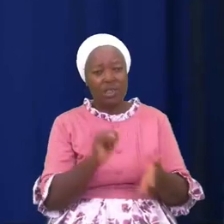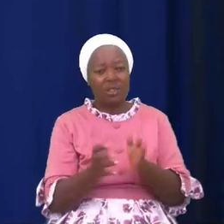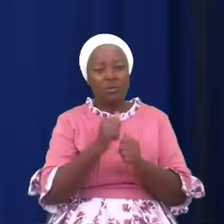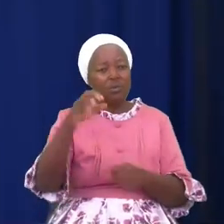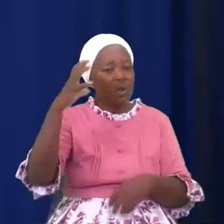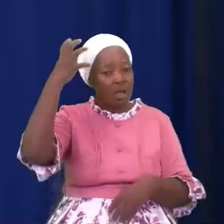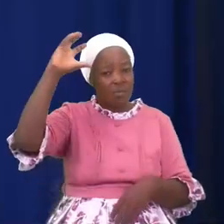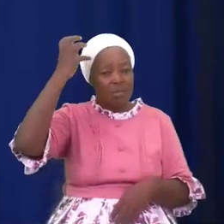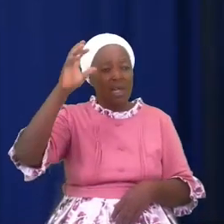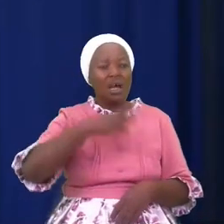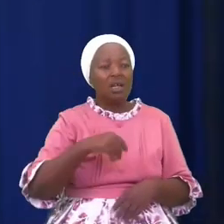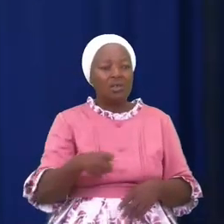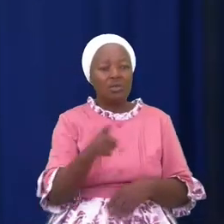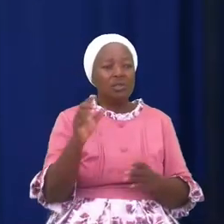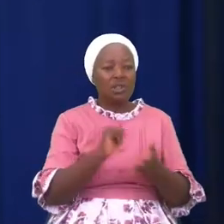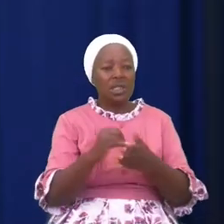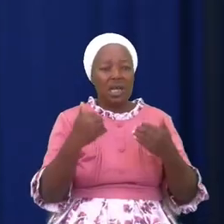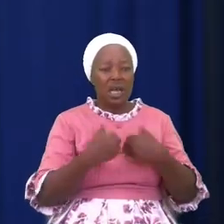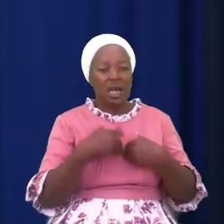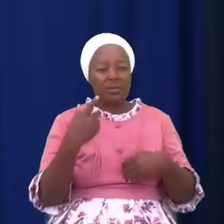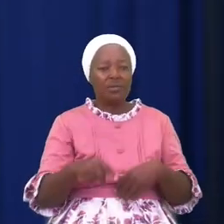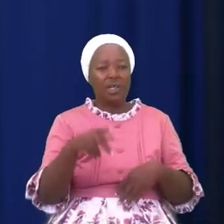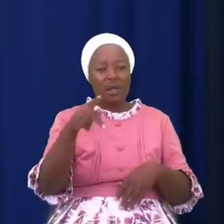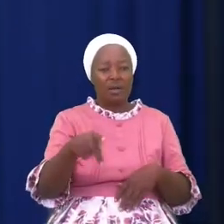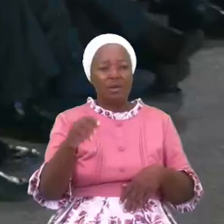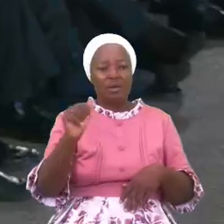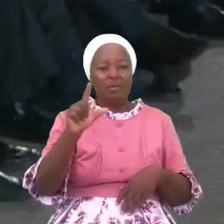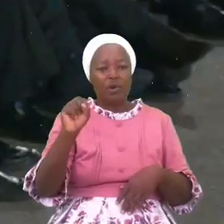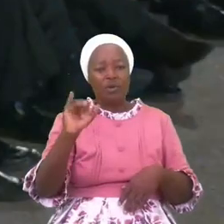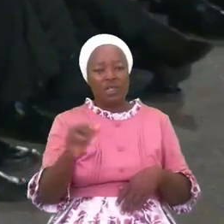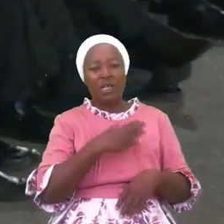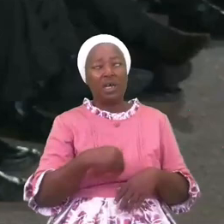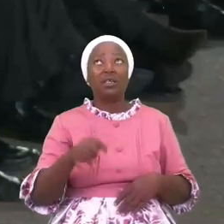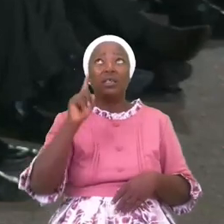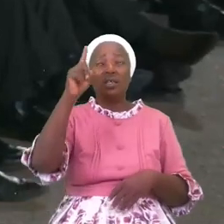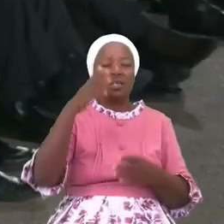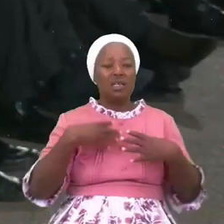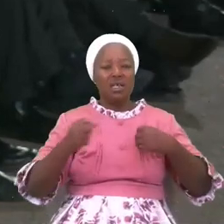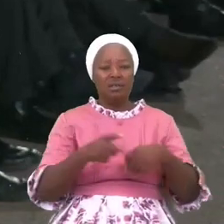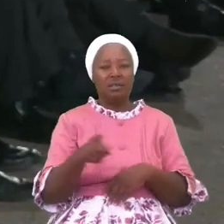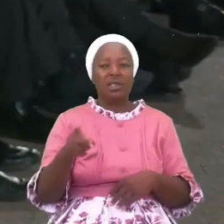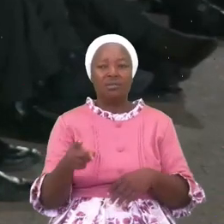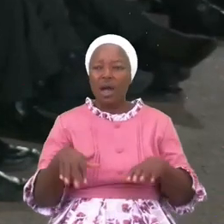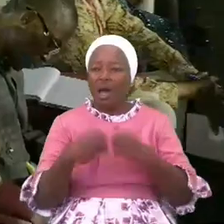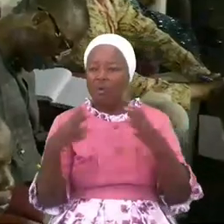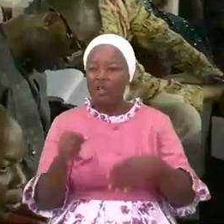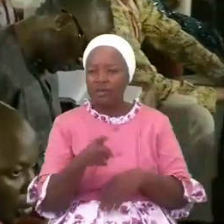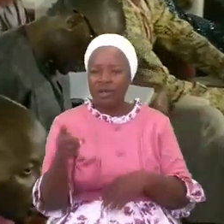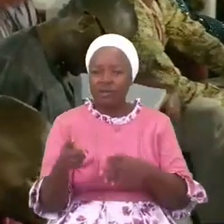and he healed them. How many of them? heal them all. How many of